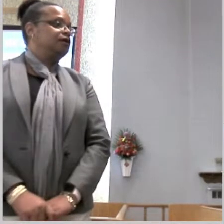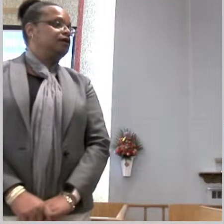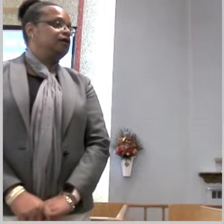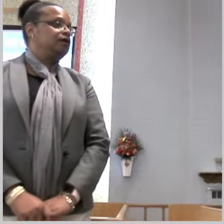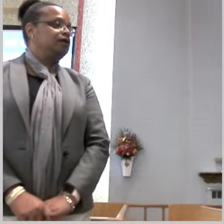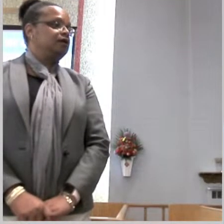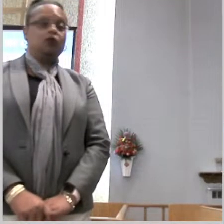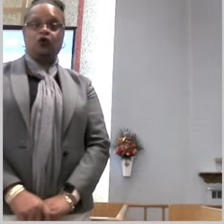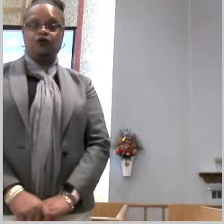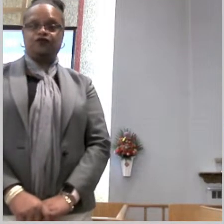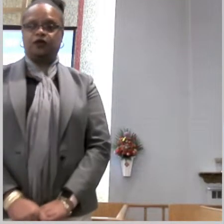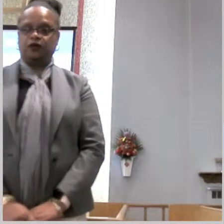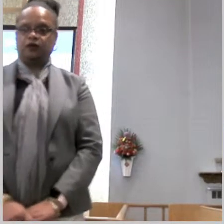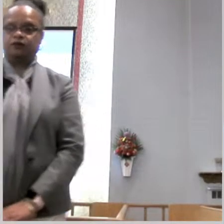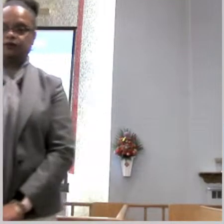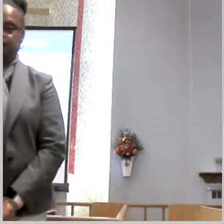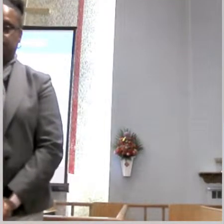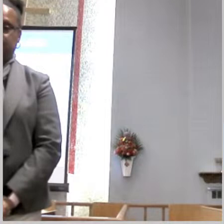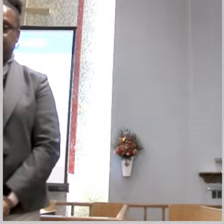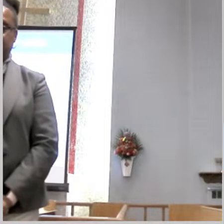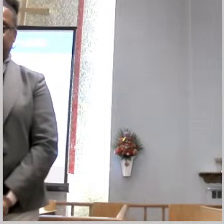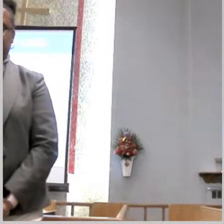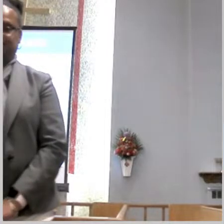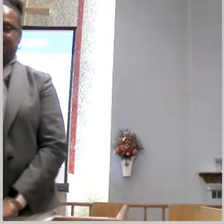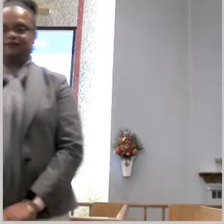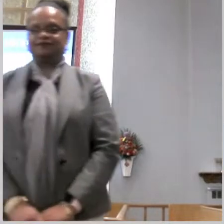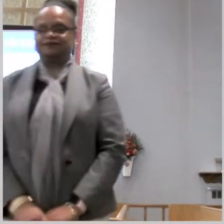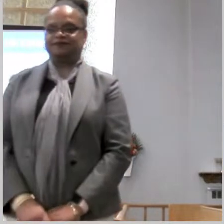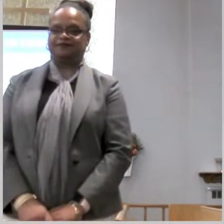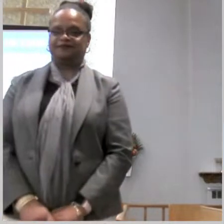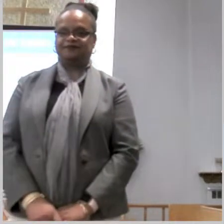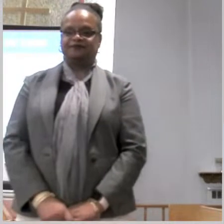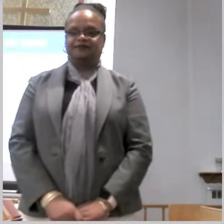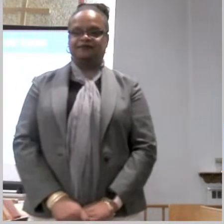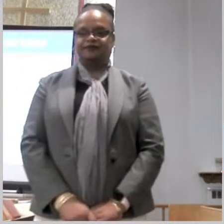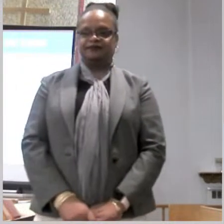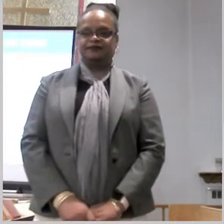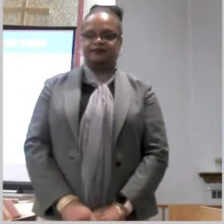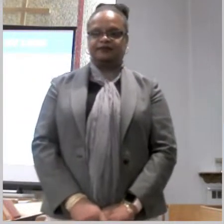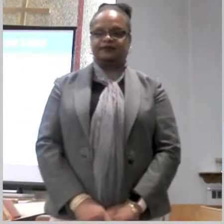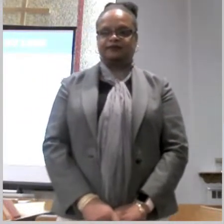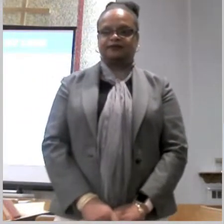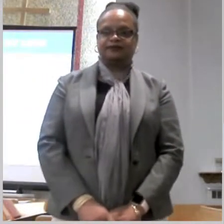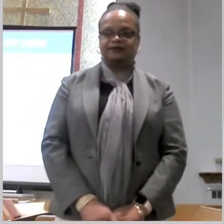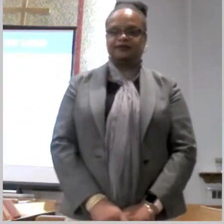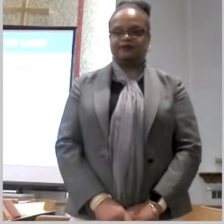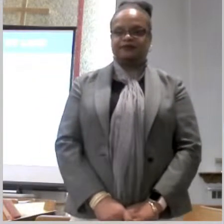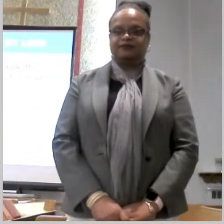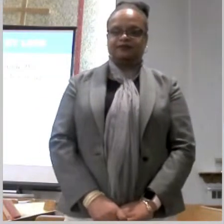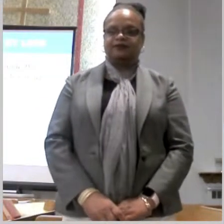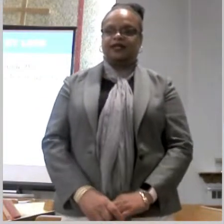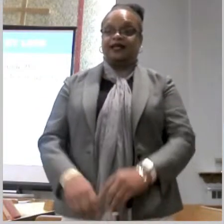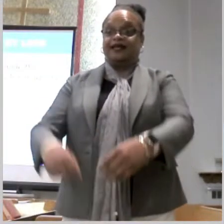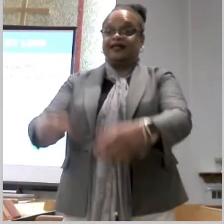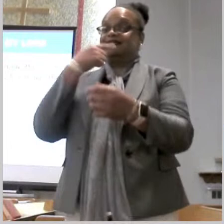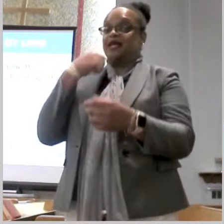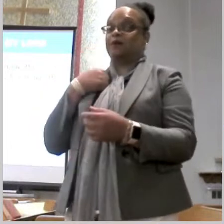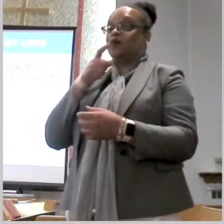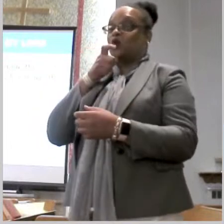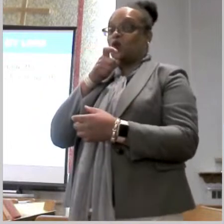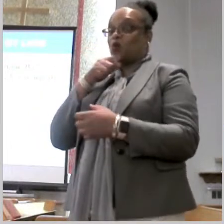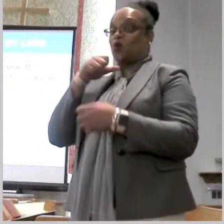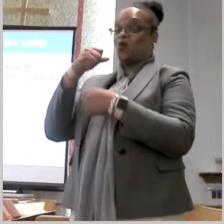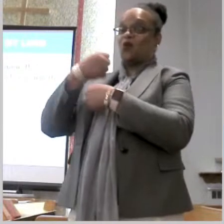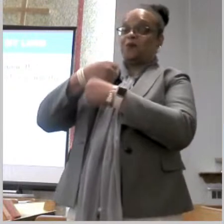Tell me who made the angels sing. Tell me who made the joy bells ring. Tell me